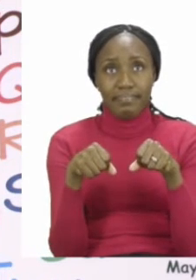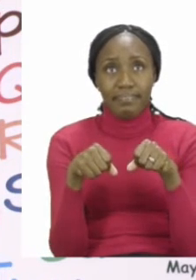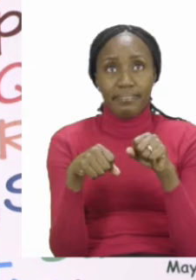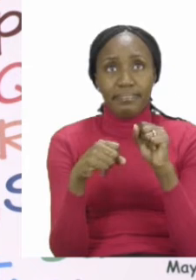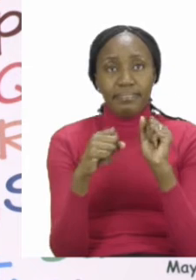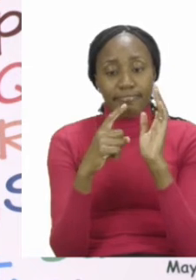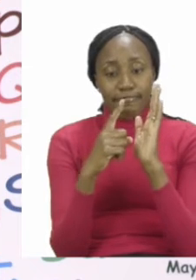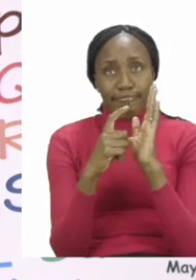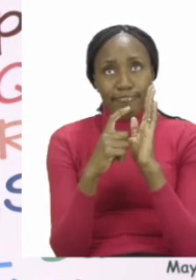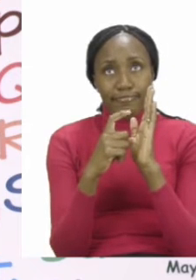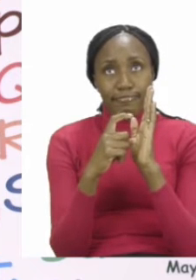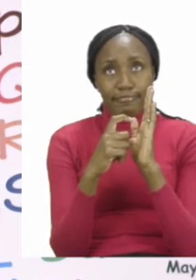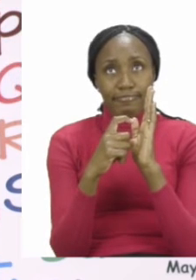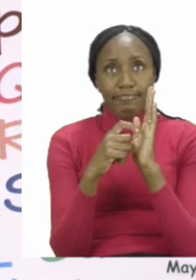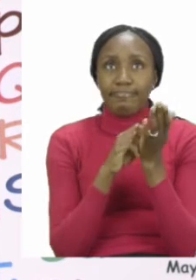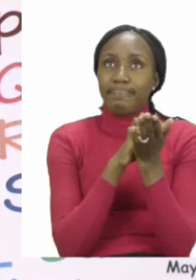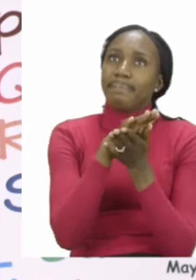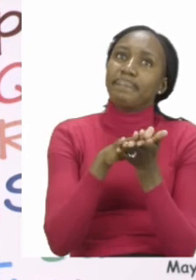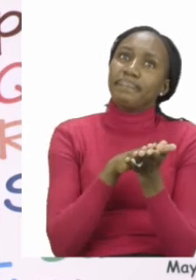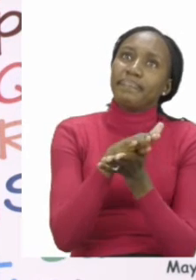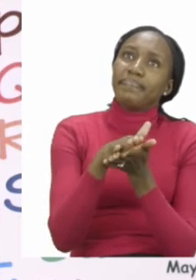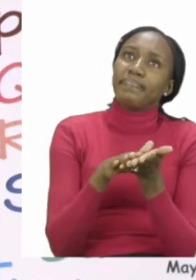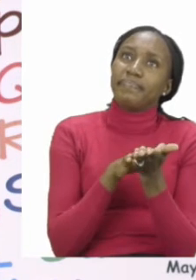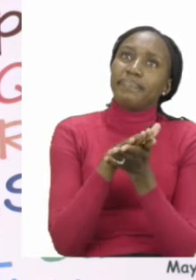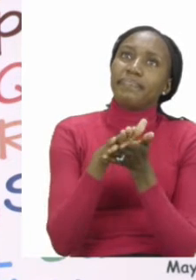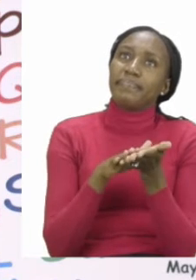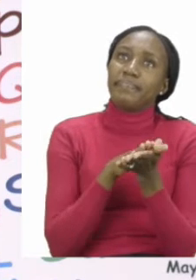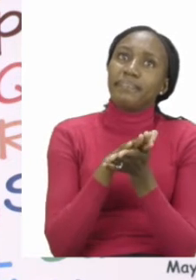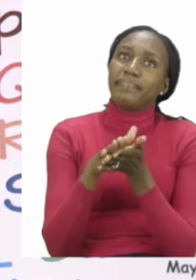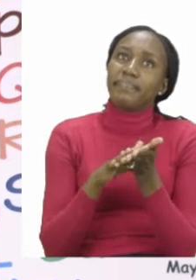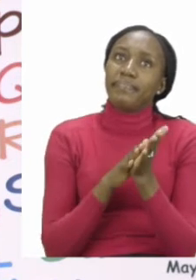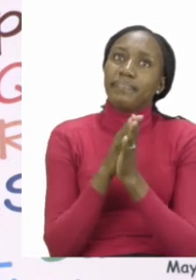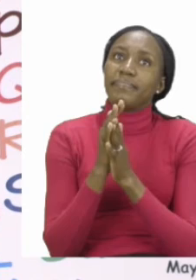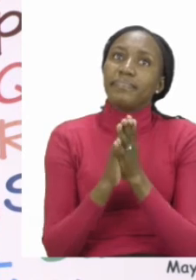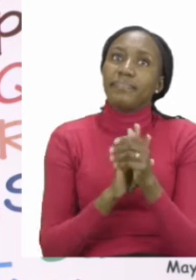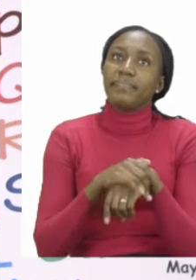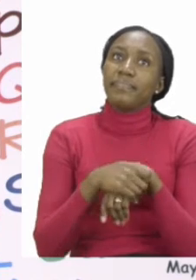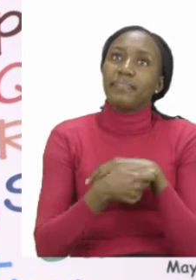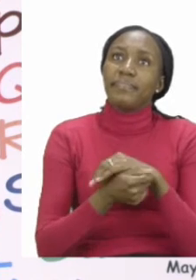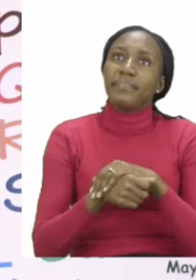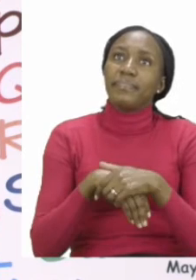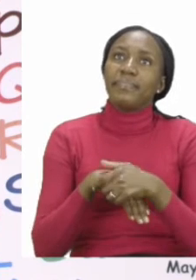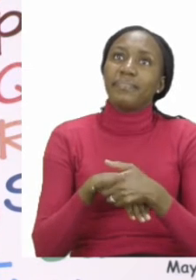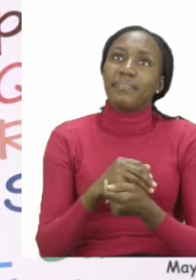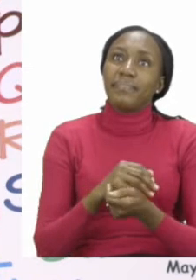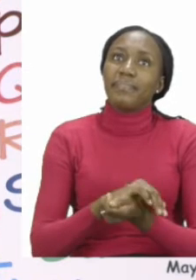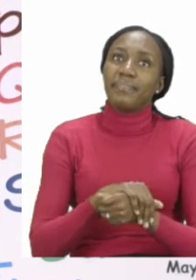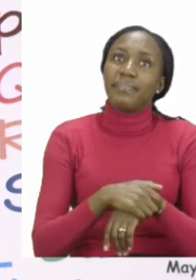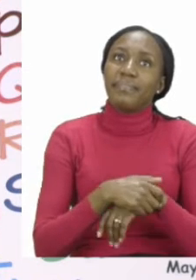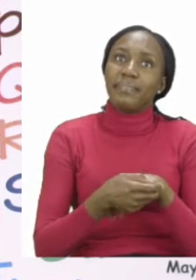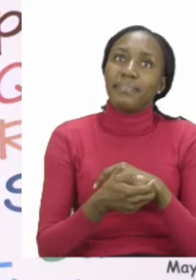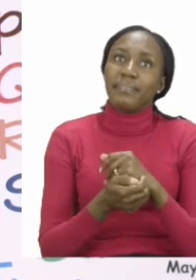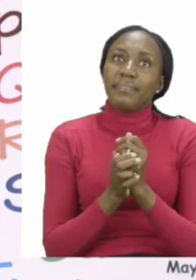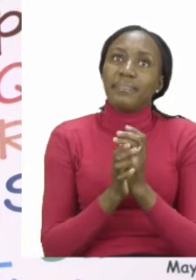Make sure you put enough sanitizer on your hands to cover the whole hands, in